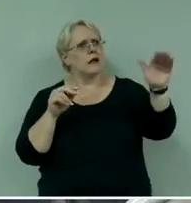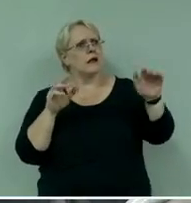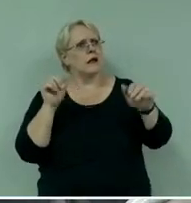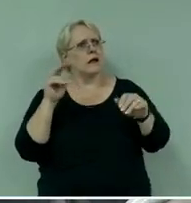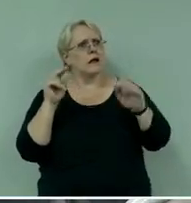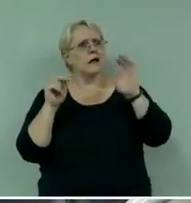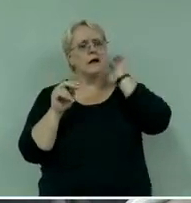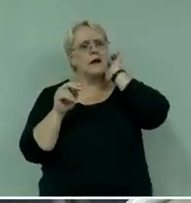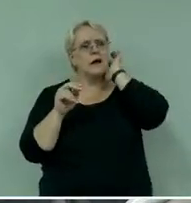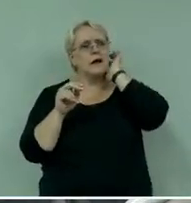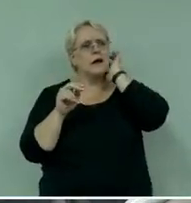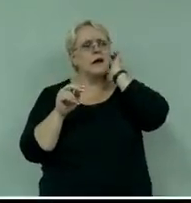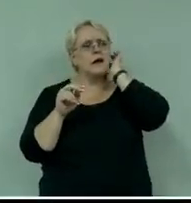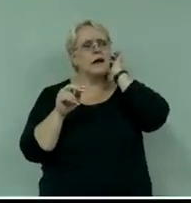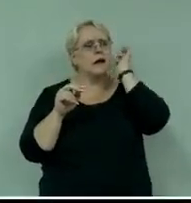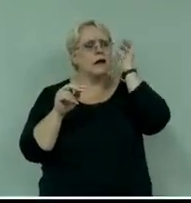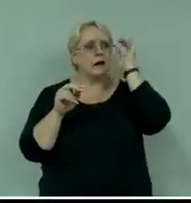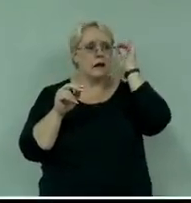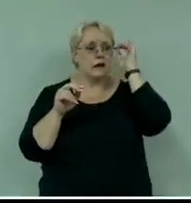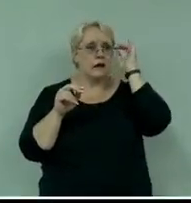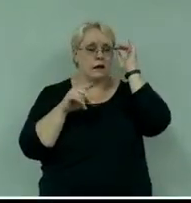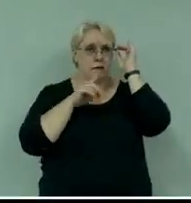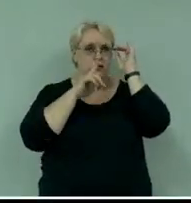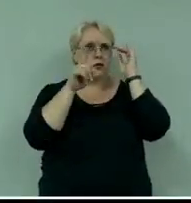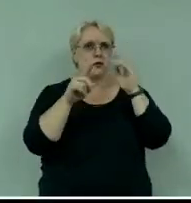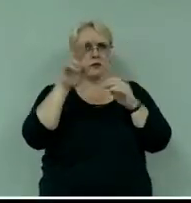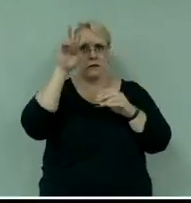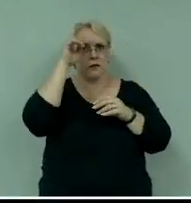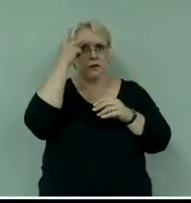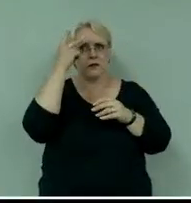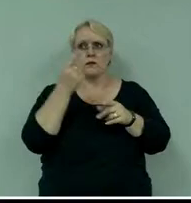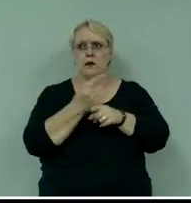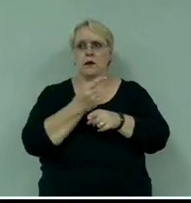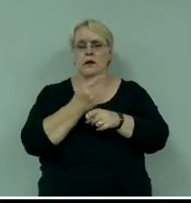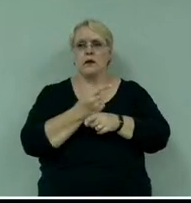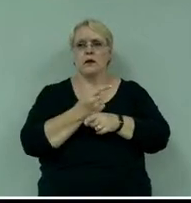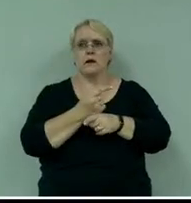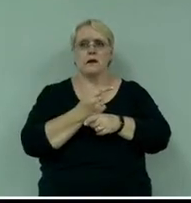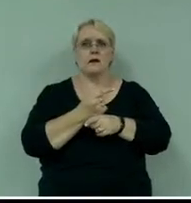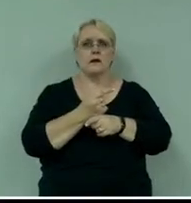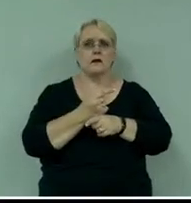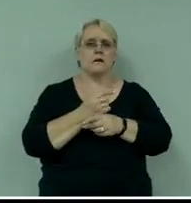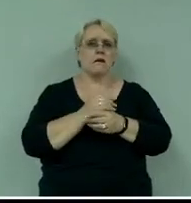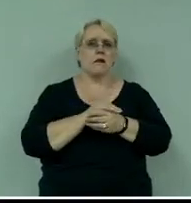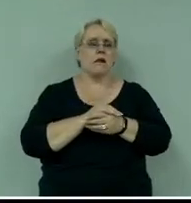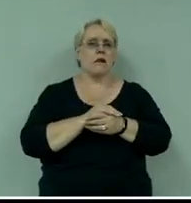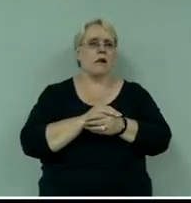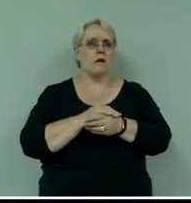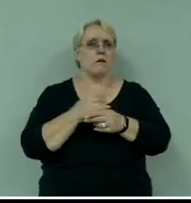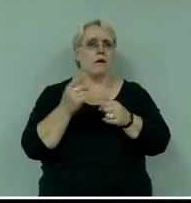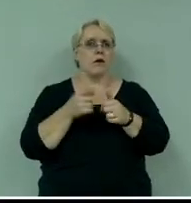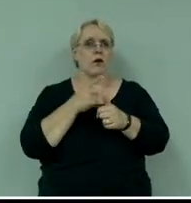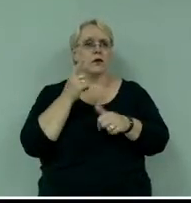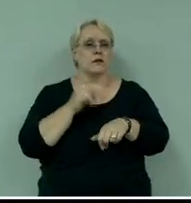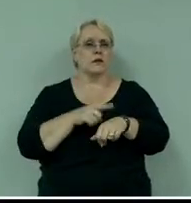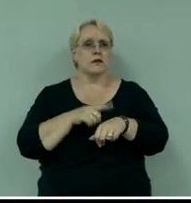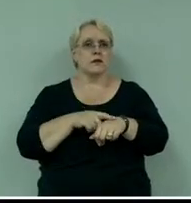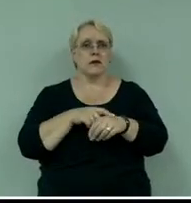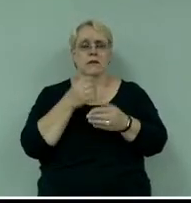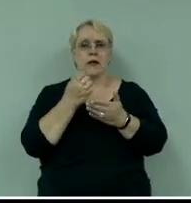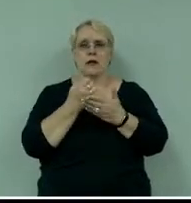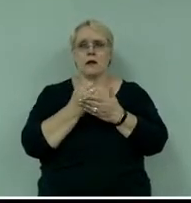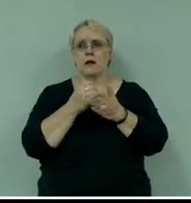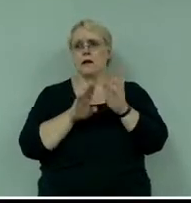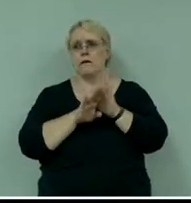who's here. Hi, Ed. I'm sure there's a misunderstanding, right? Yeah. It would be the first time I heard the economic development